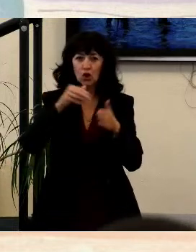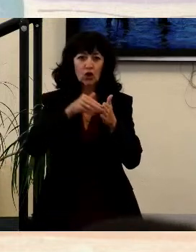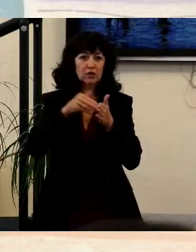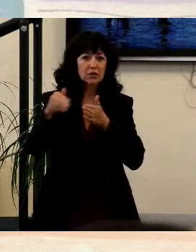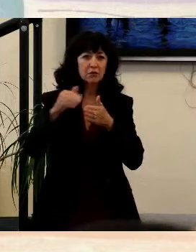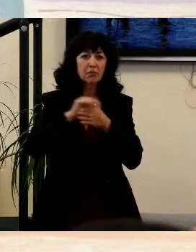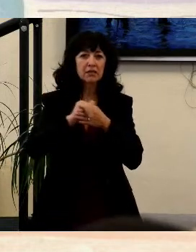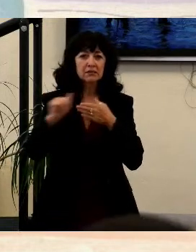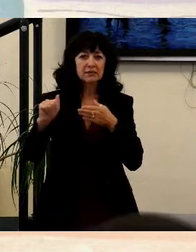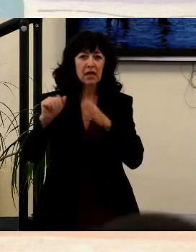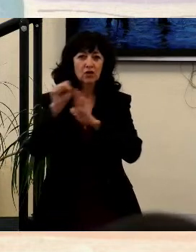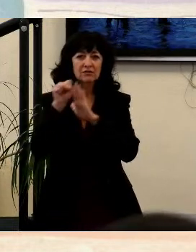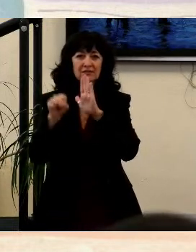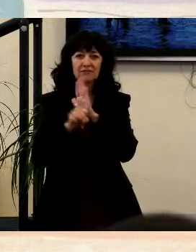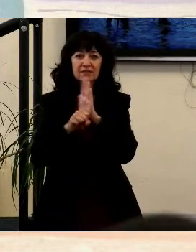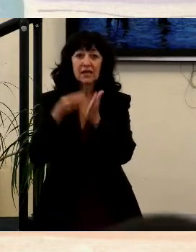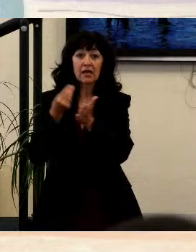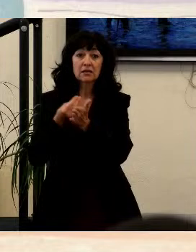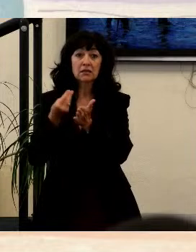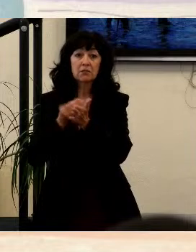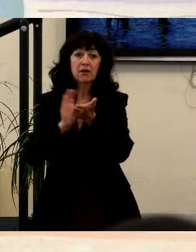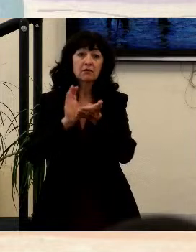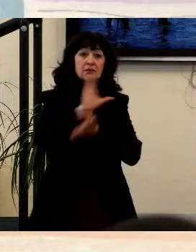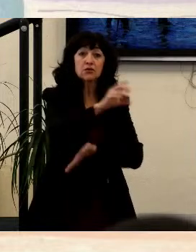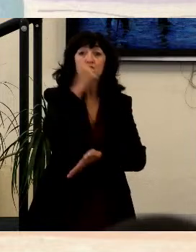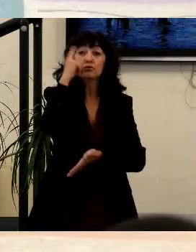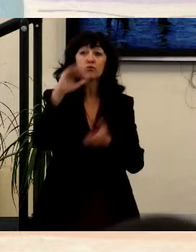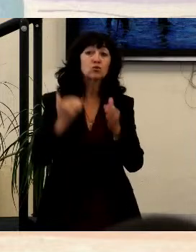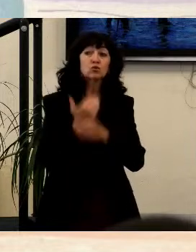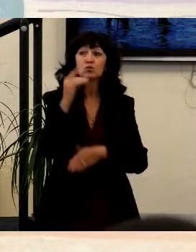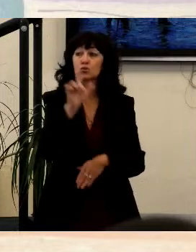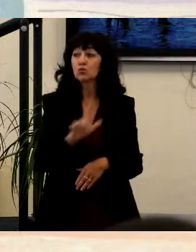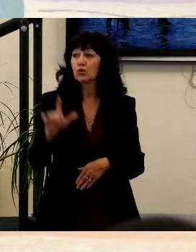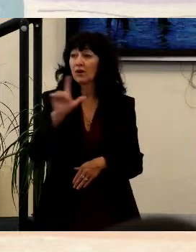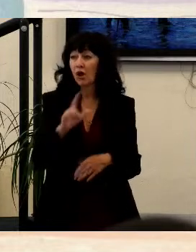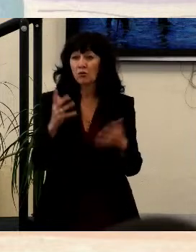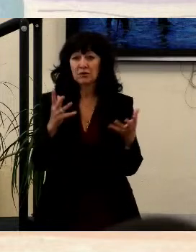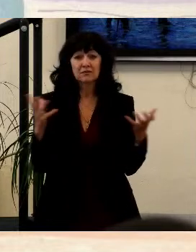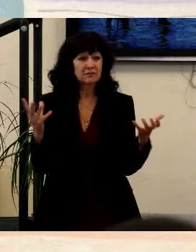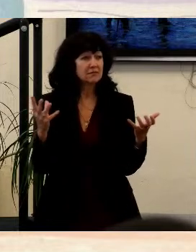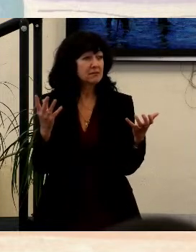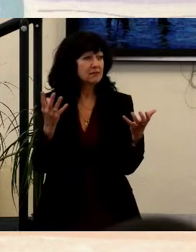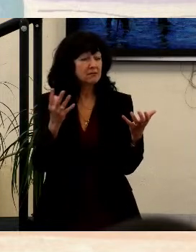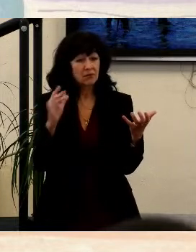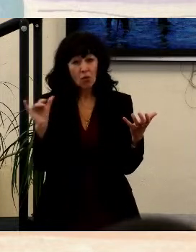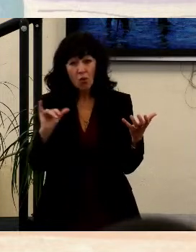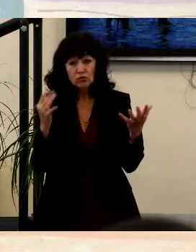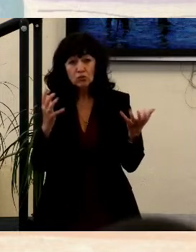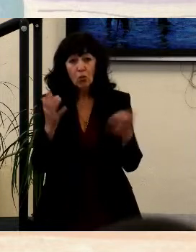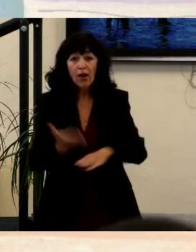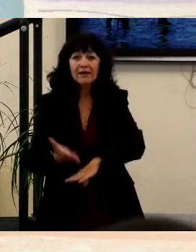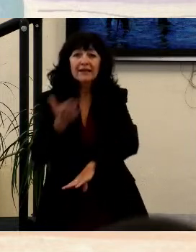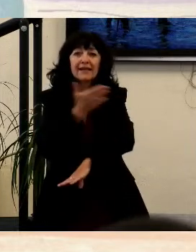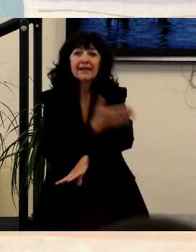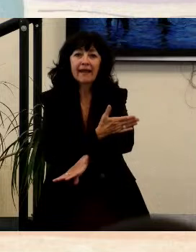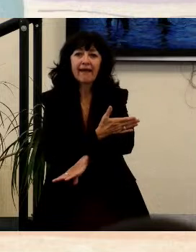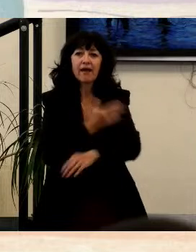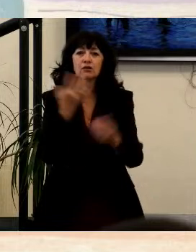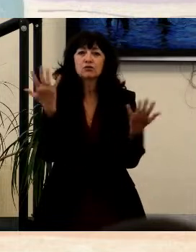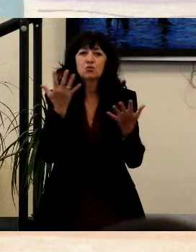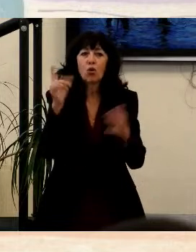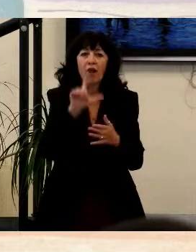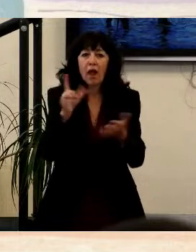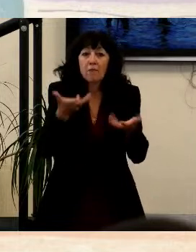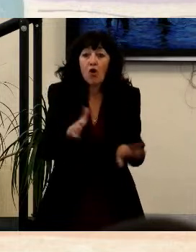of state funding for new libraries and to enhance existing libraries. And this book, by the